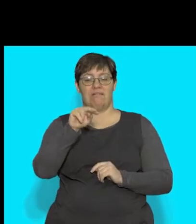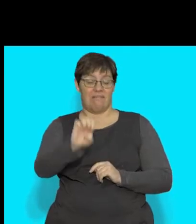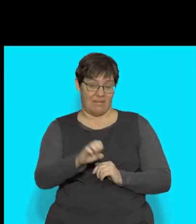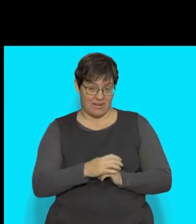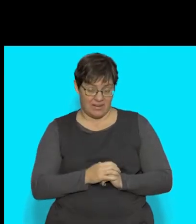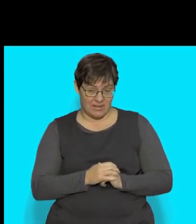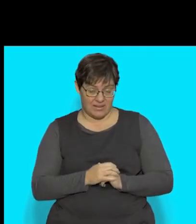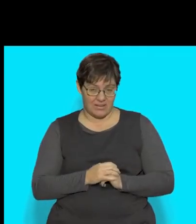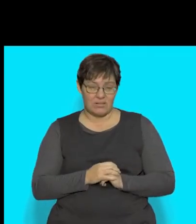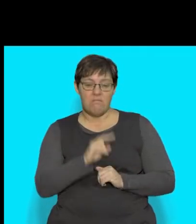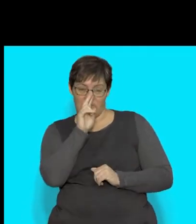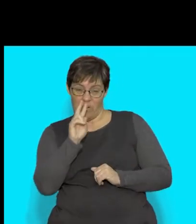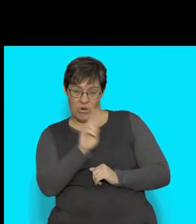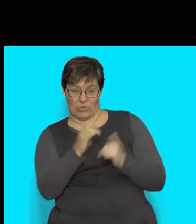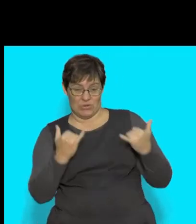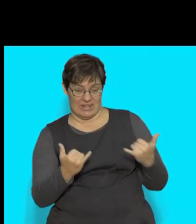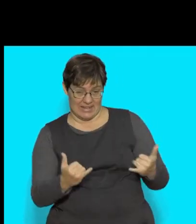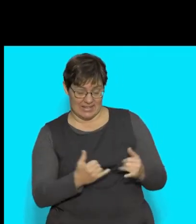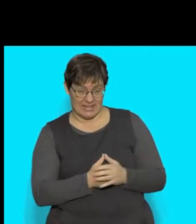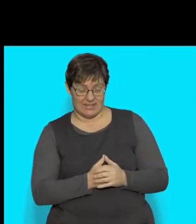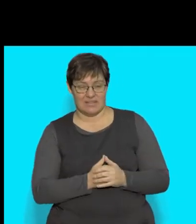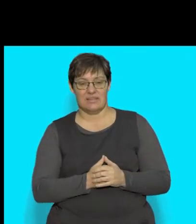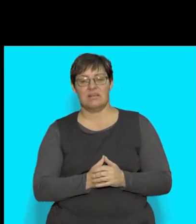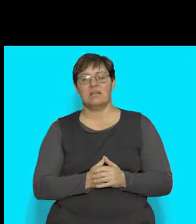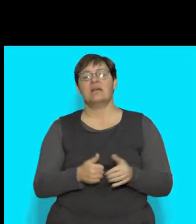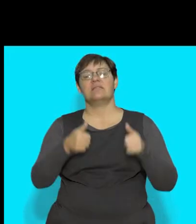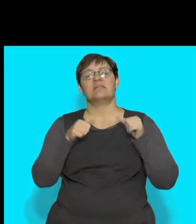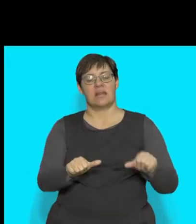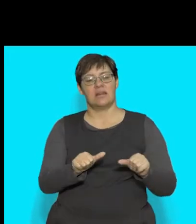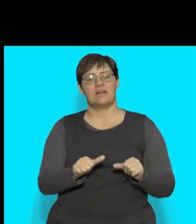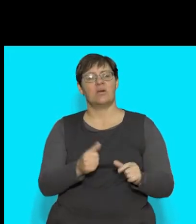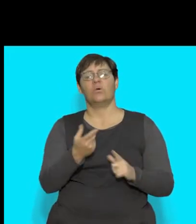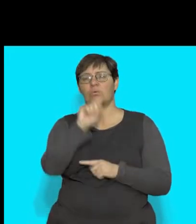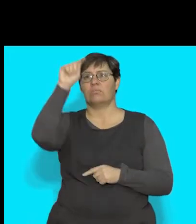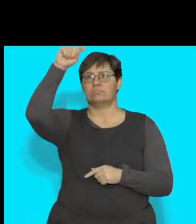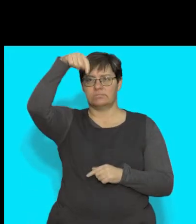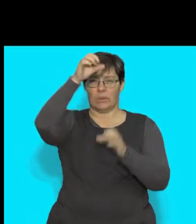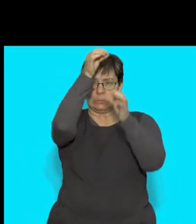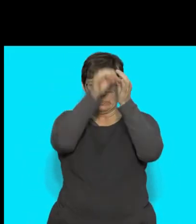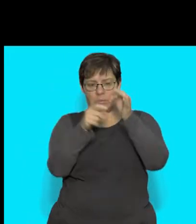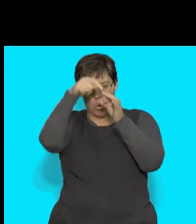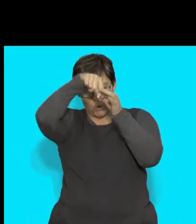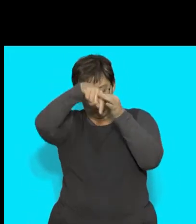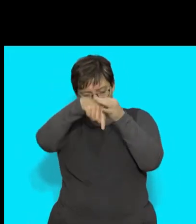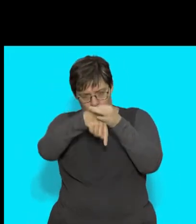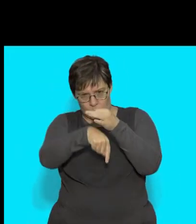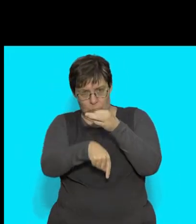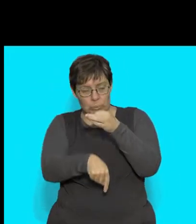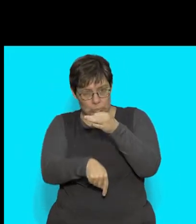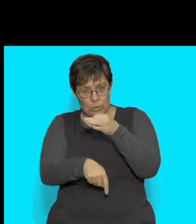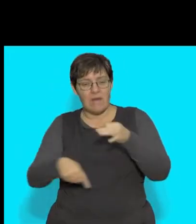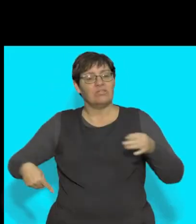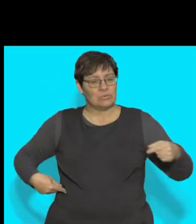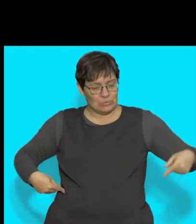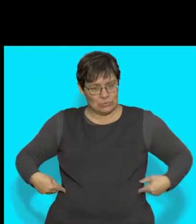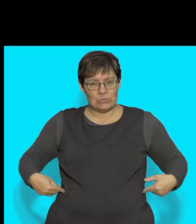look at today. And then the urine goes down these tubes Because we've got 2 kidneys, we have 2 tubes,